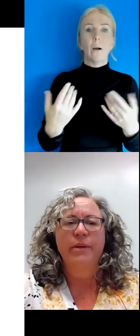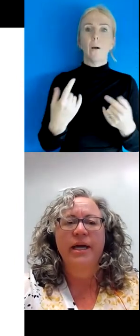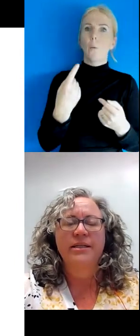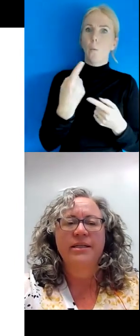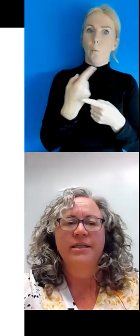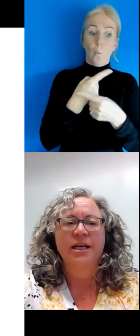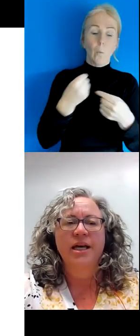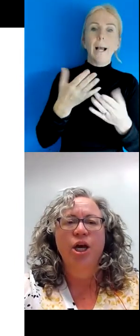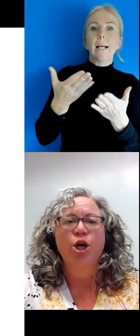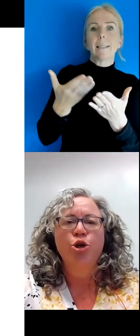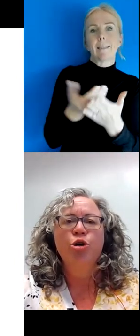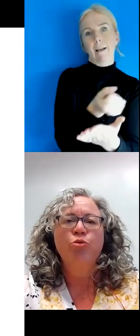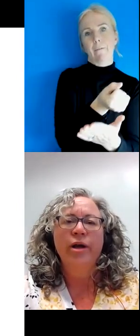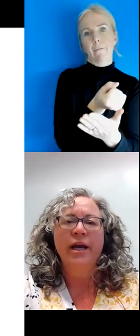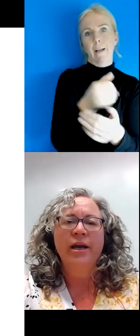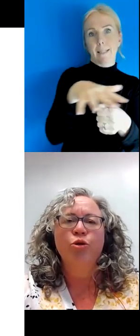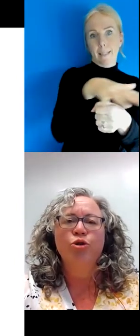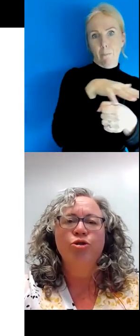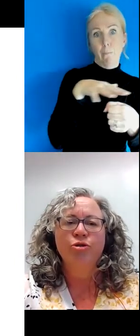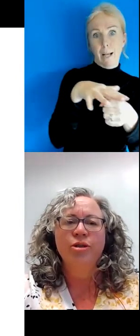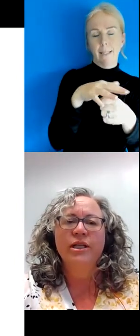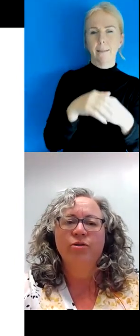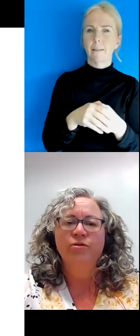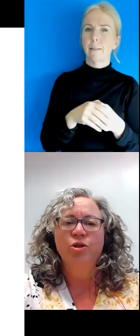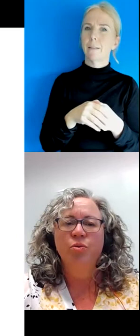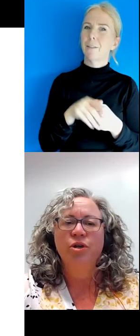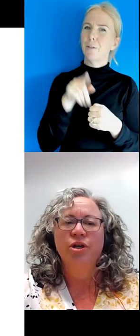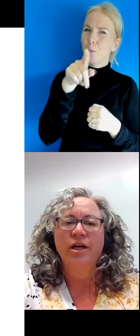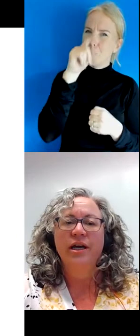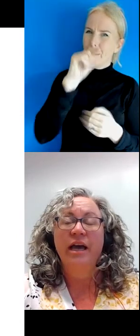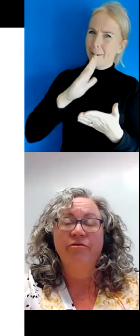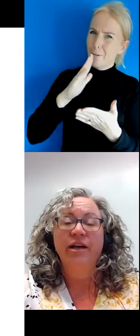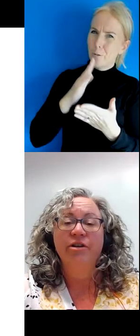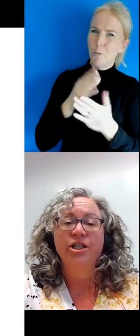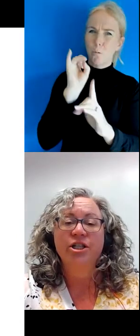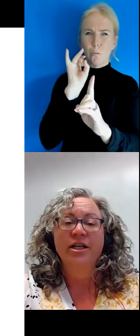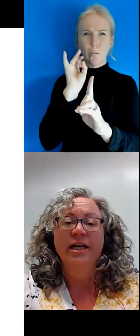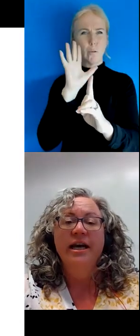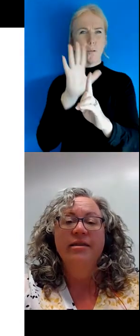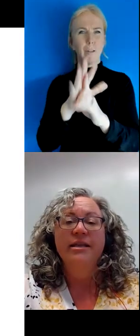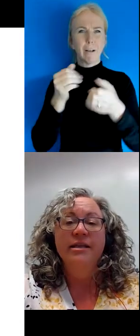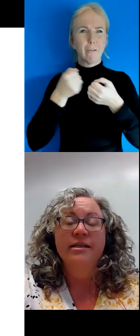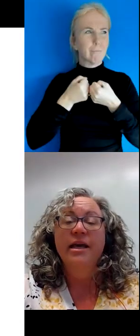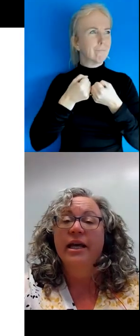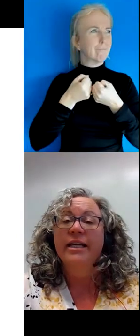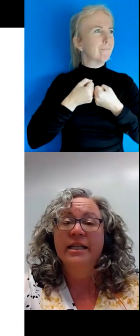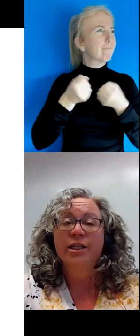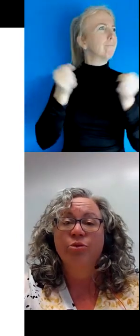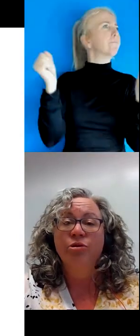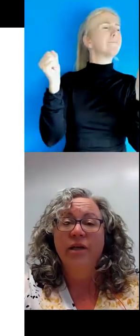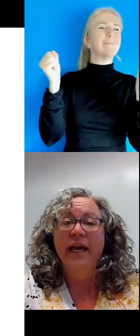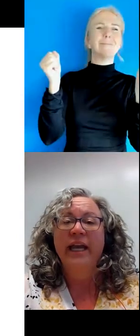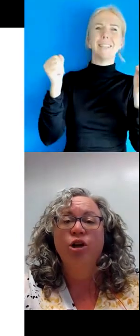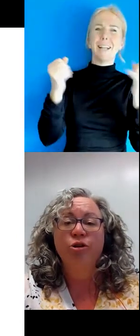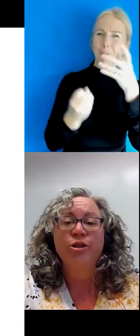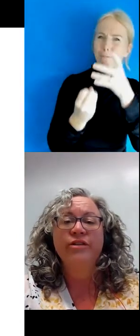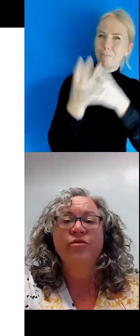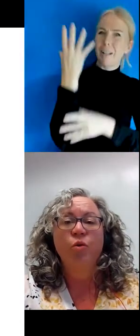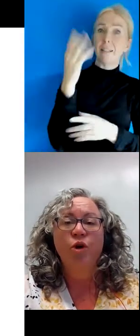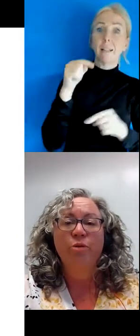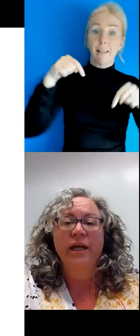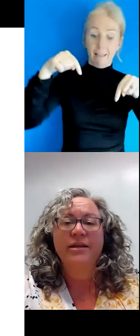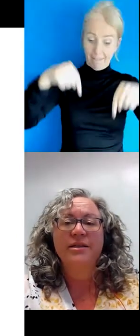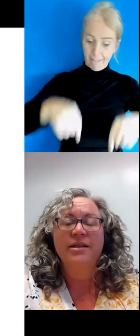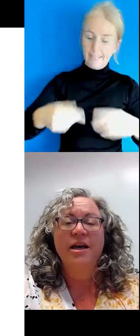safe space. You can bring your true self to work and flourish. This is an accessible and